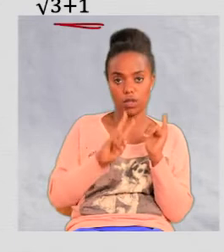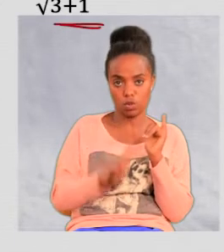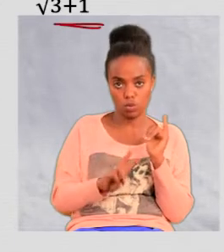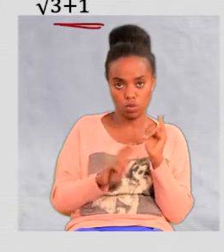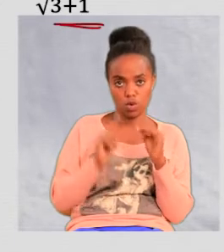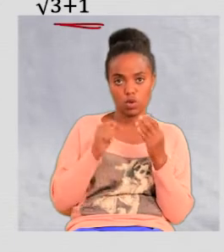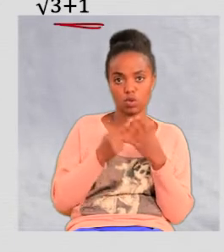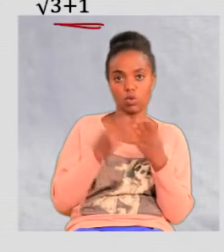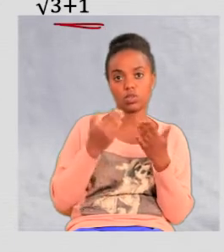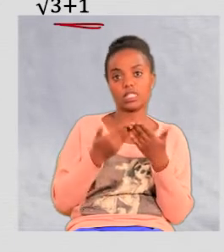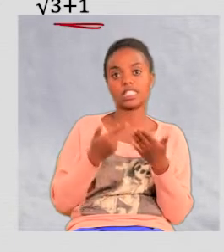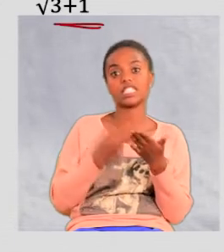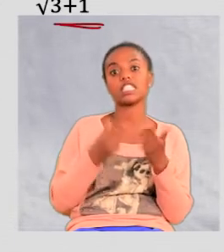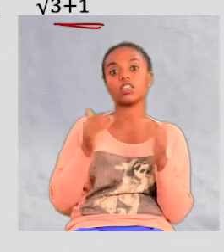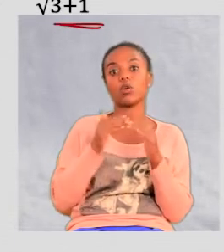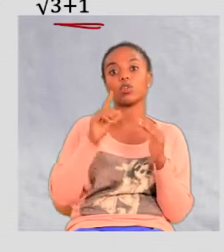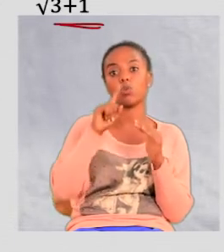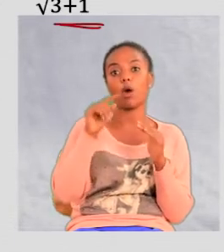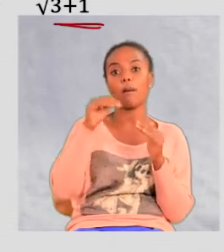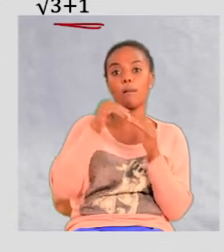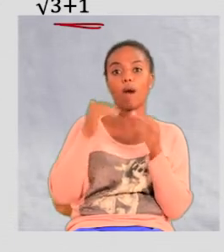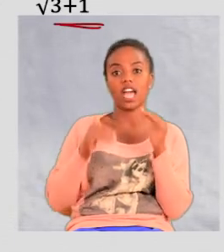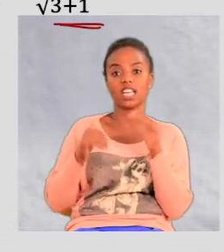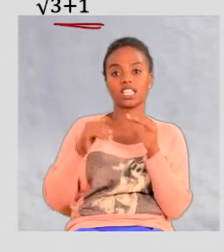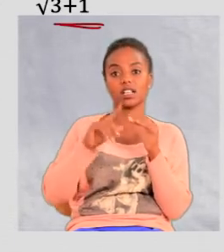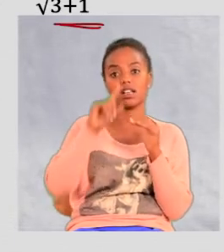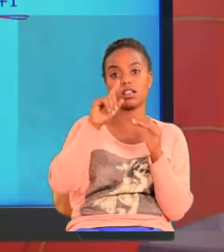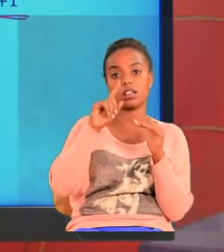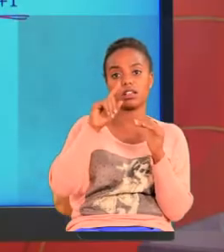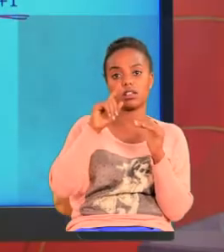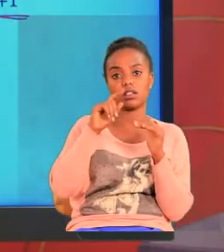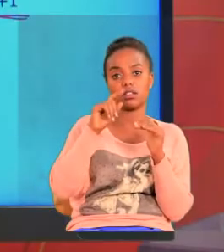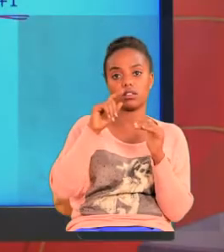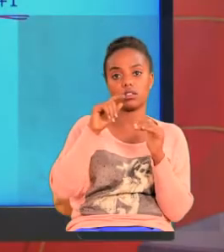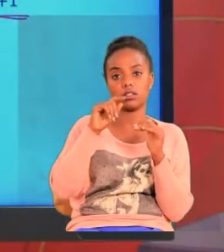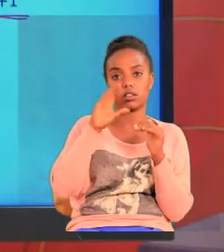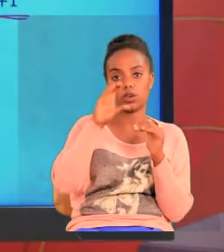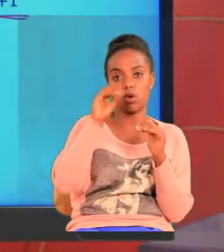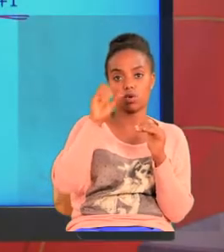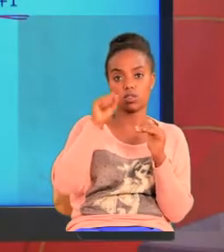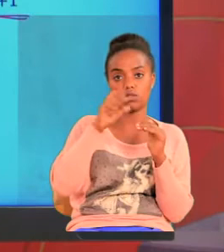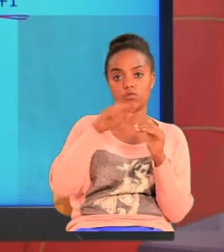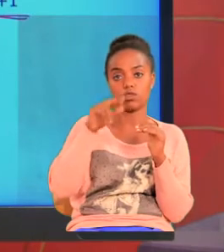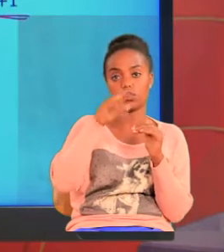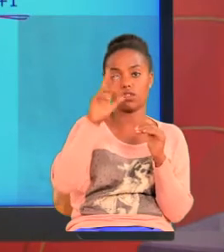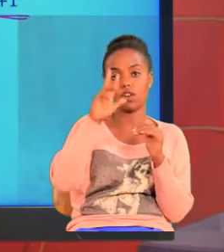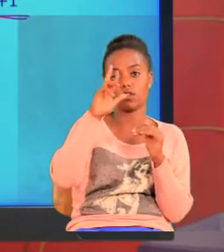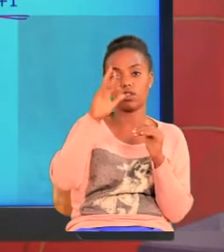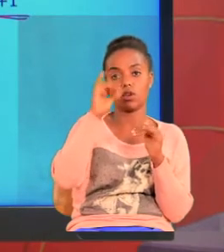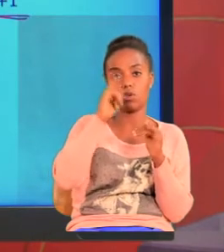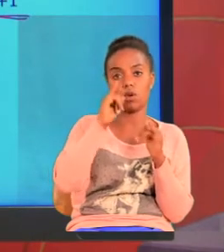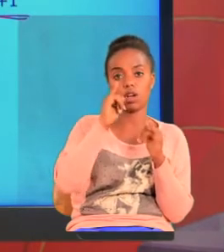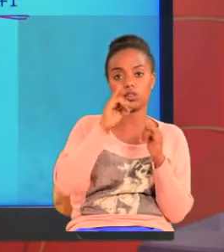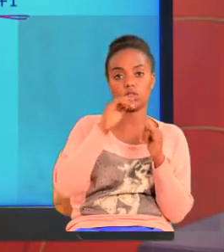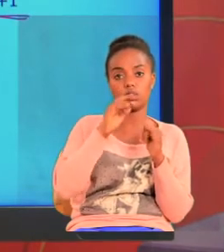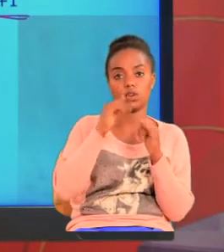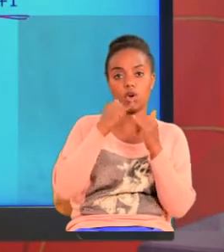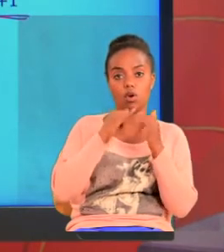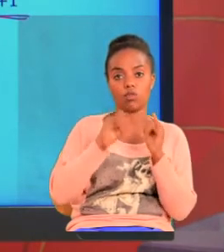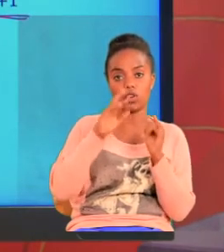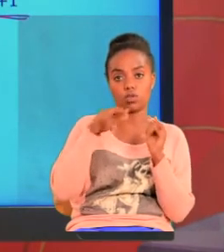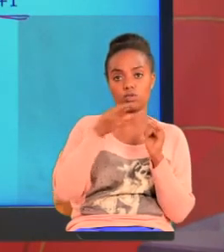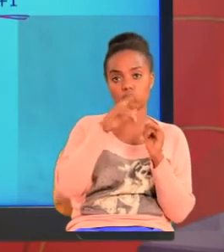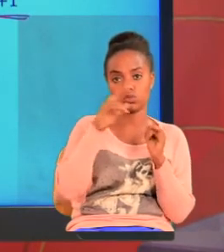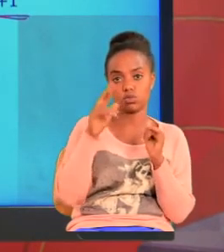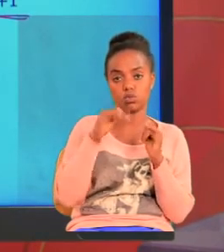So this equal to this 1 minus cos 45 is this root over 2, or I can say 1 over root 2, they are the same, 1